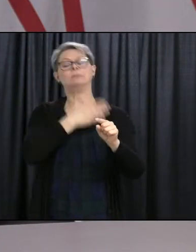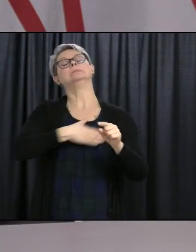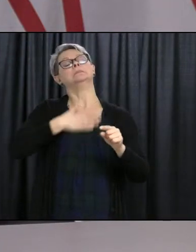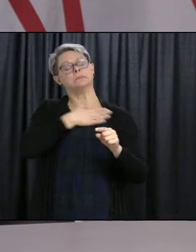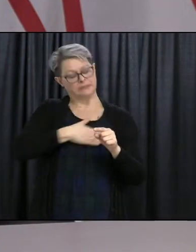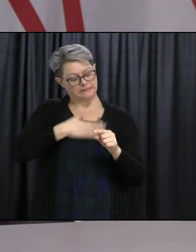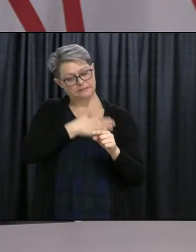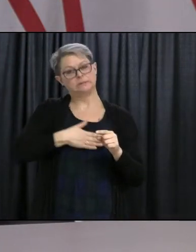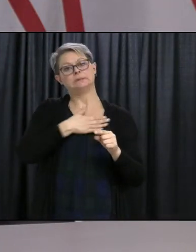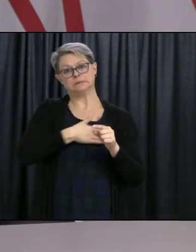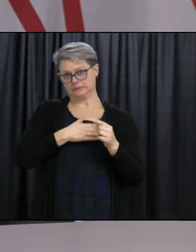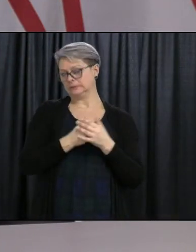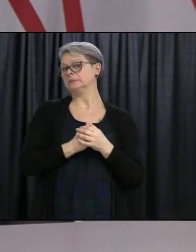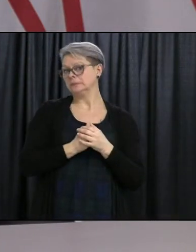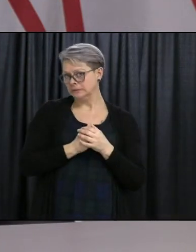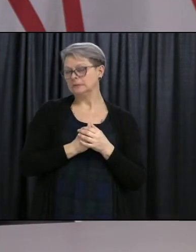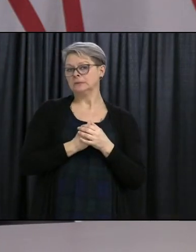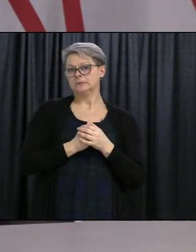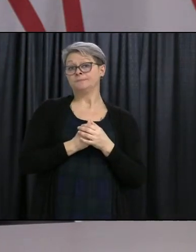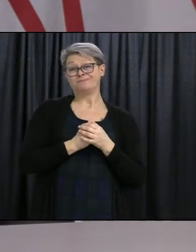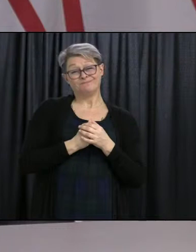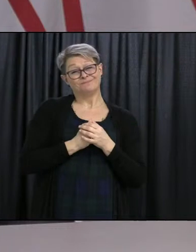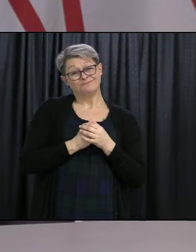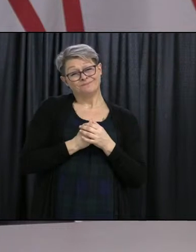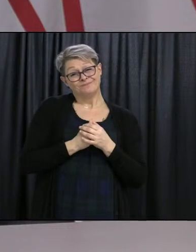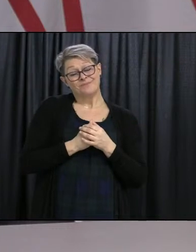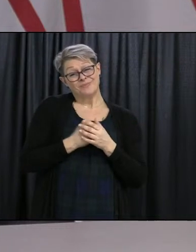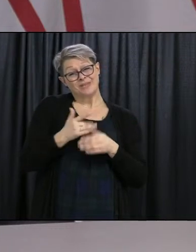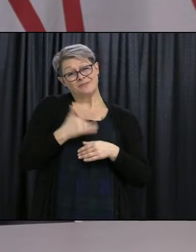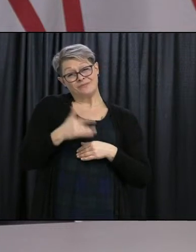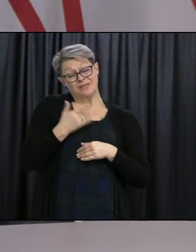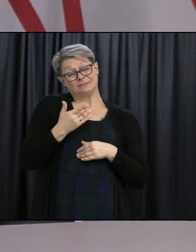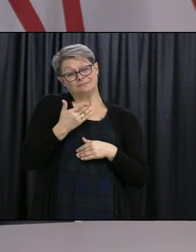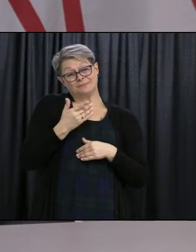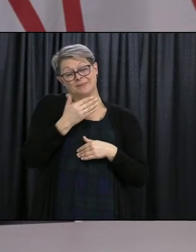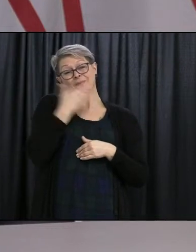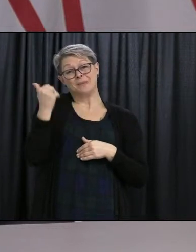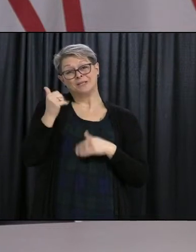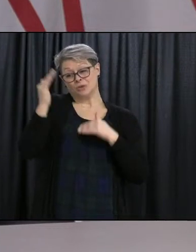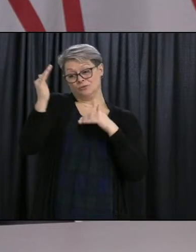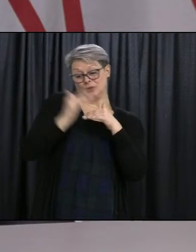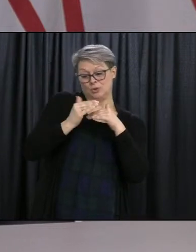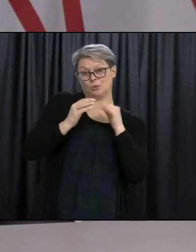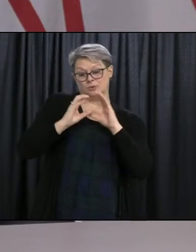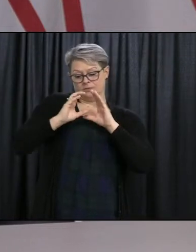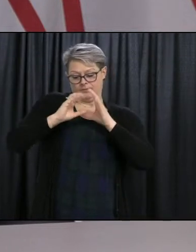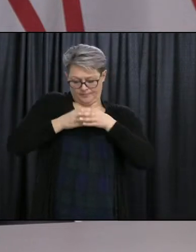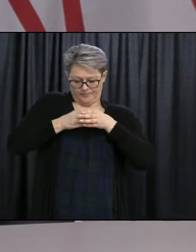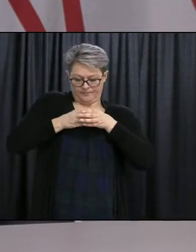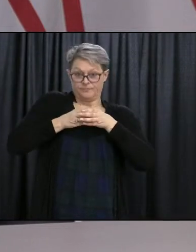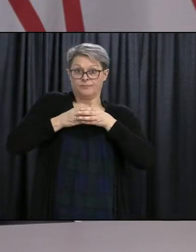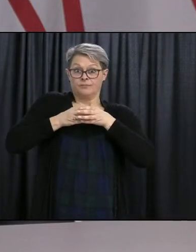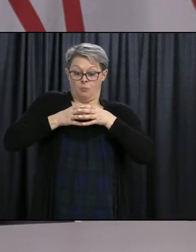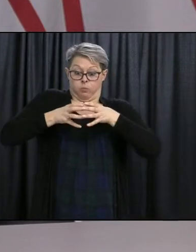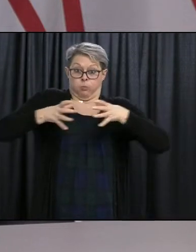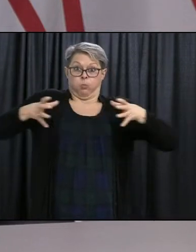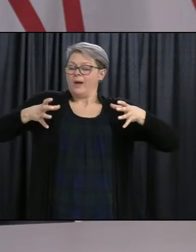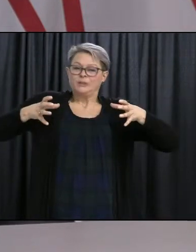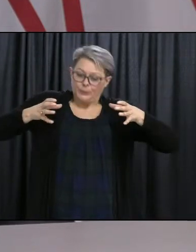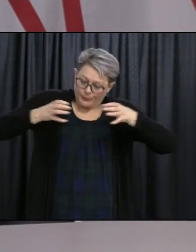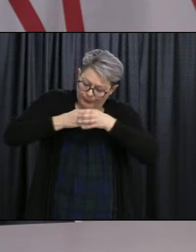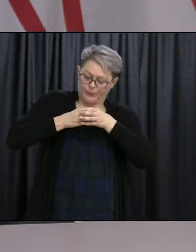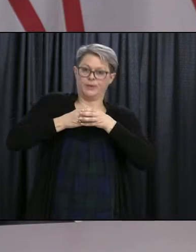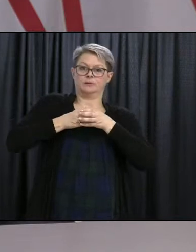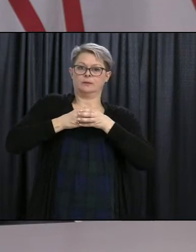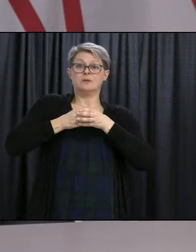speaking, at our work. So if you can do it from home, let's reduce those contacts, because there are lots of people who can't reduce their contacts. They have to go to